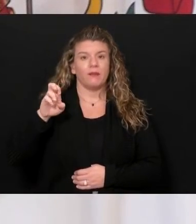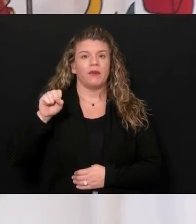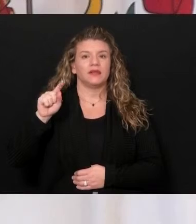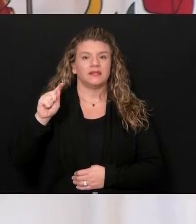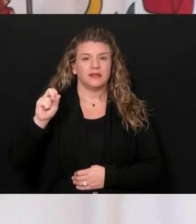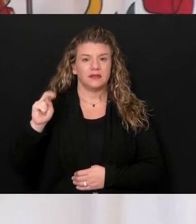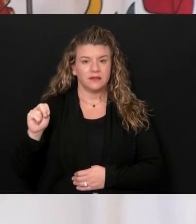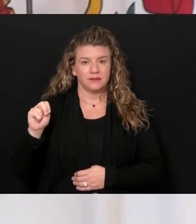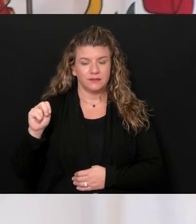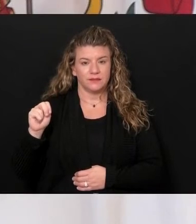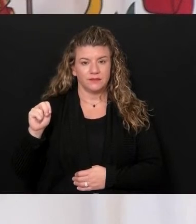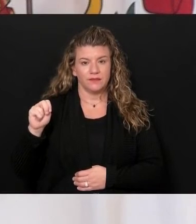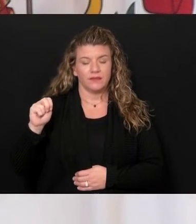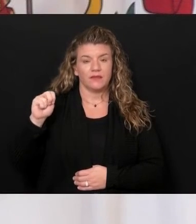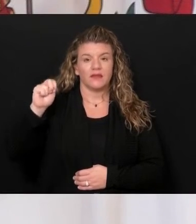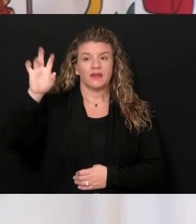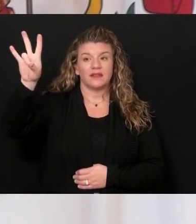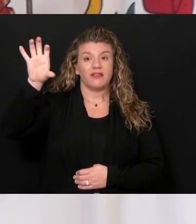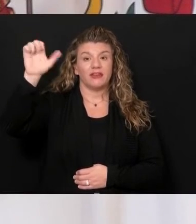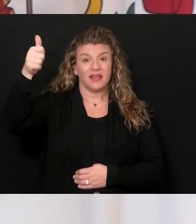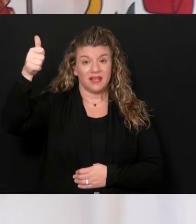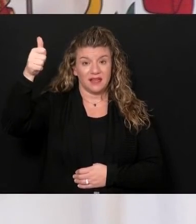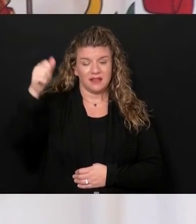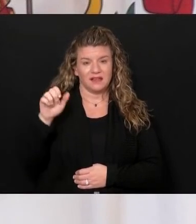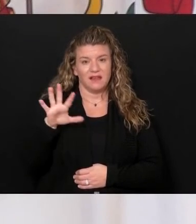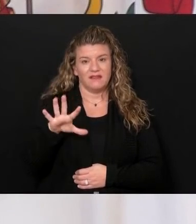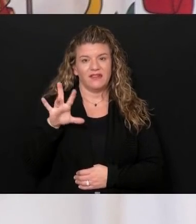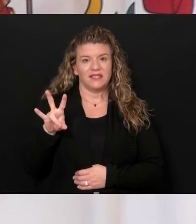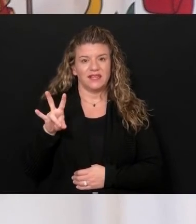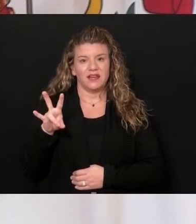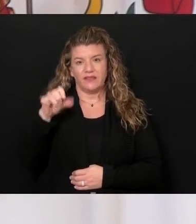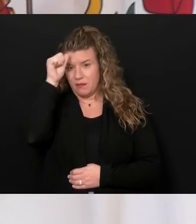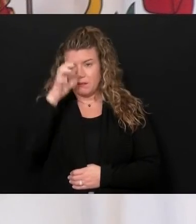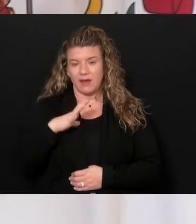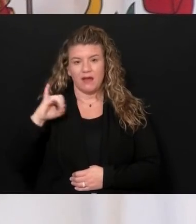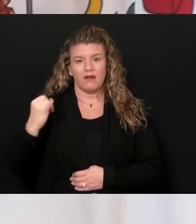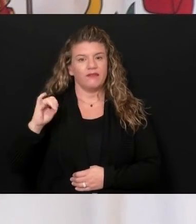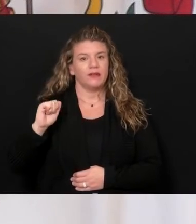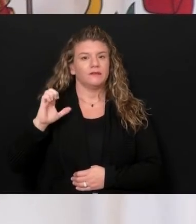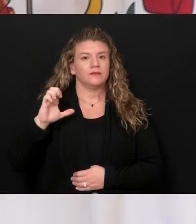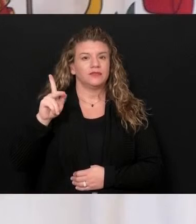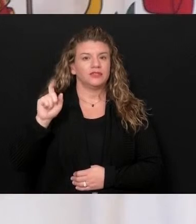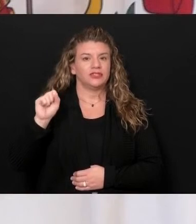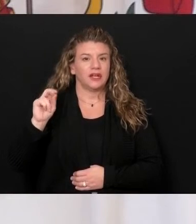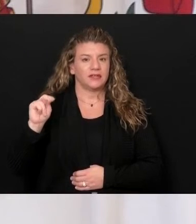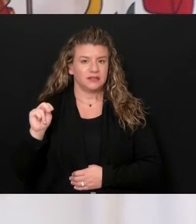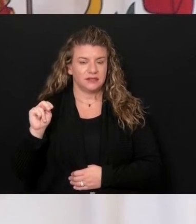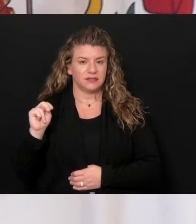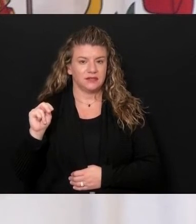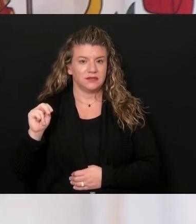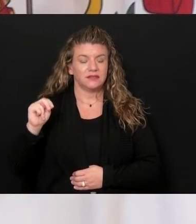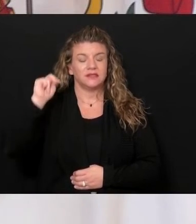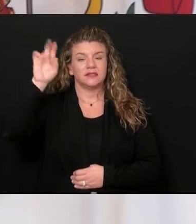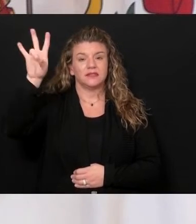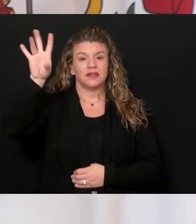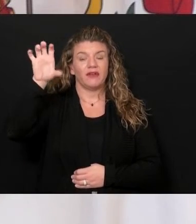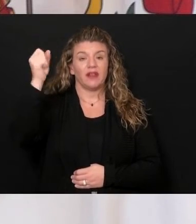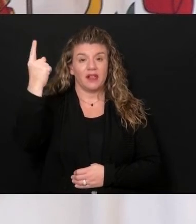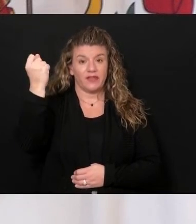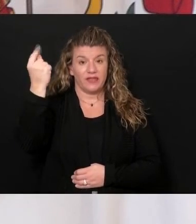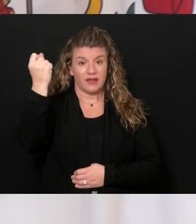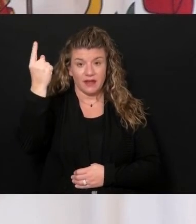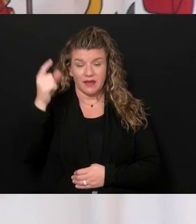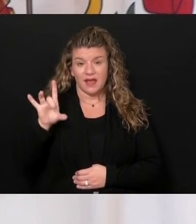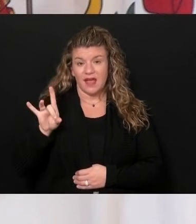County. Our 710th death, a 57-year-old male from Jackson County. Our 711th